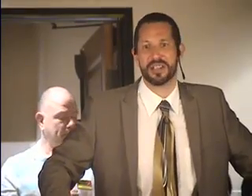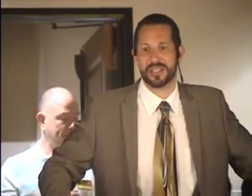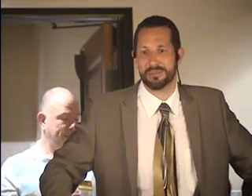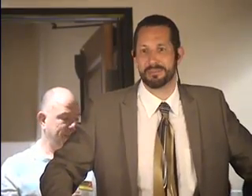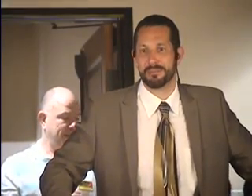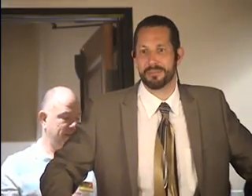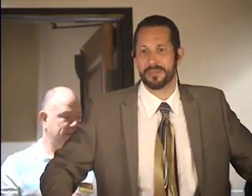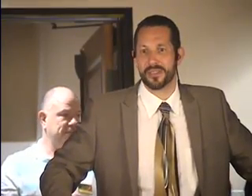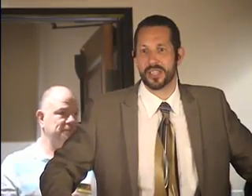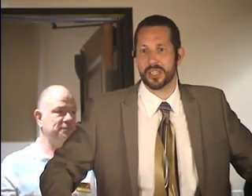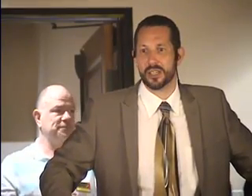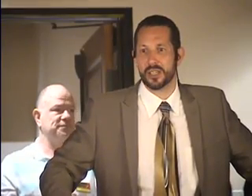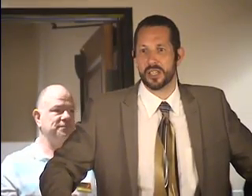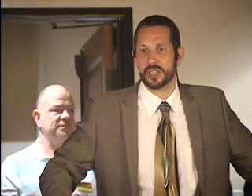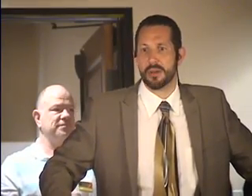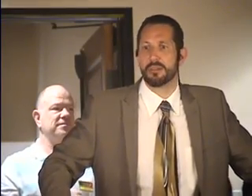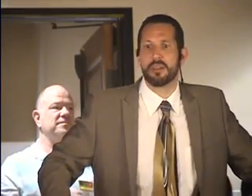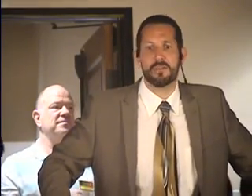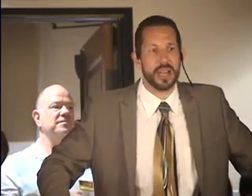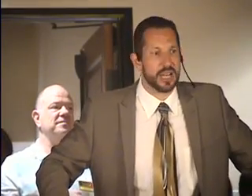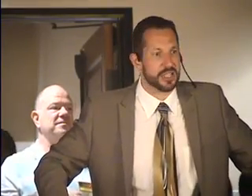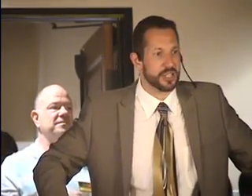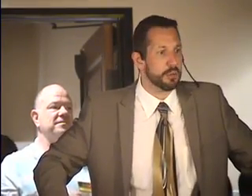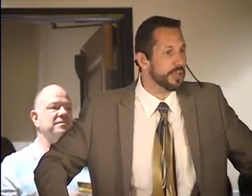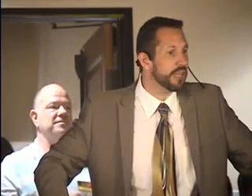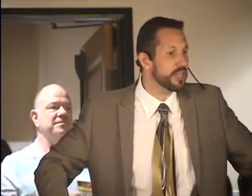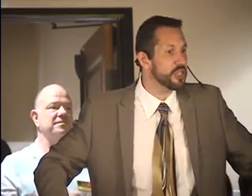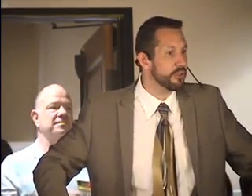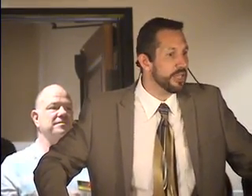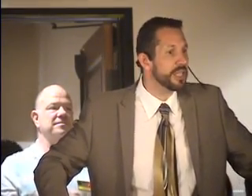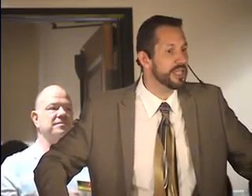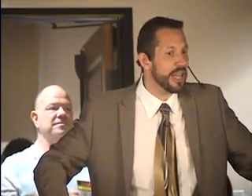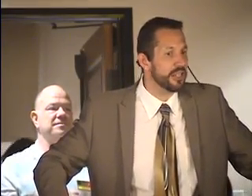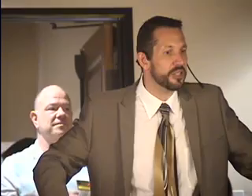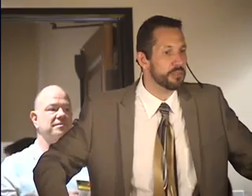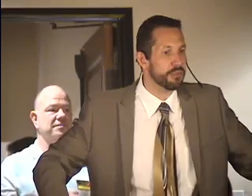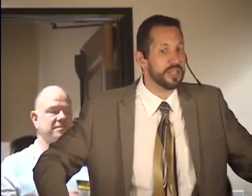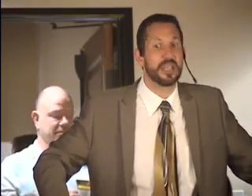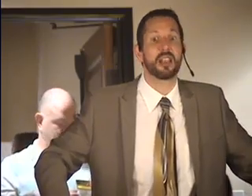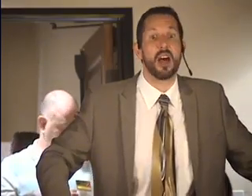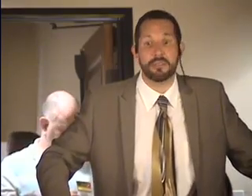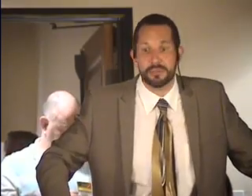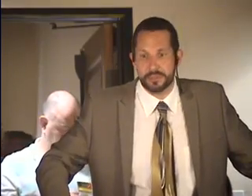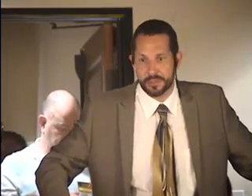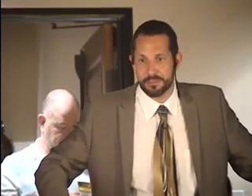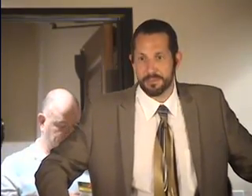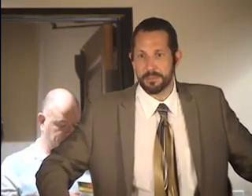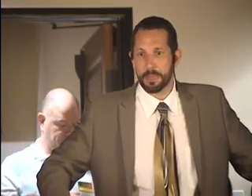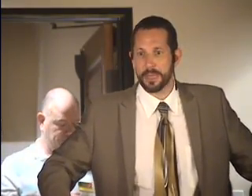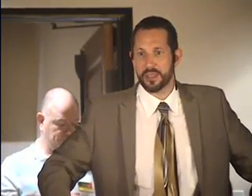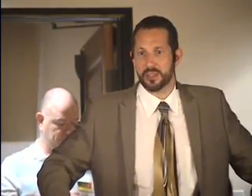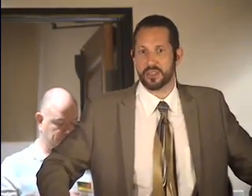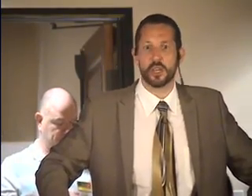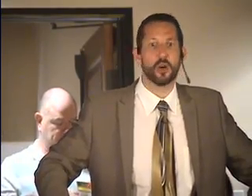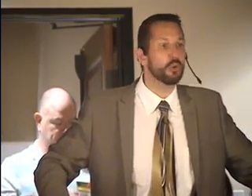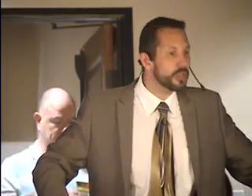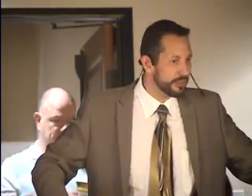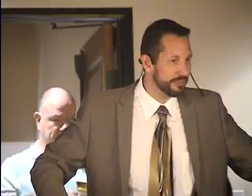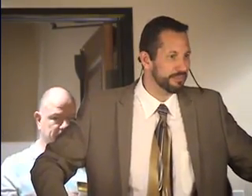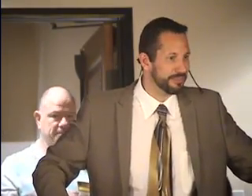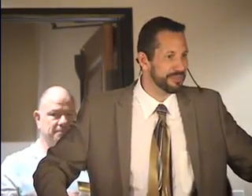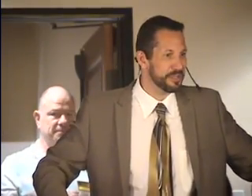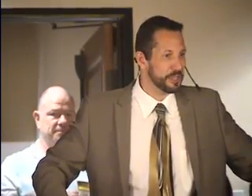holy spirit amen so I'm going to invite us as we begin this new year together to breathe in life yes not